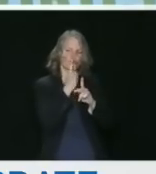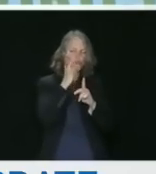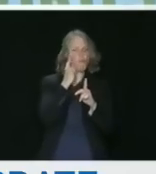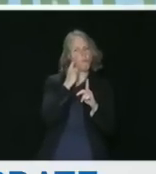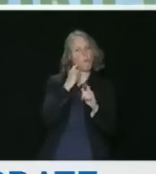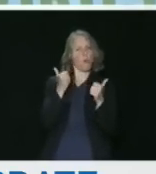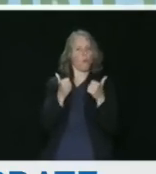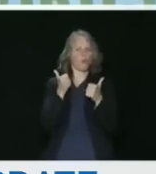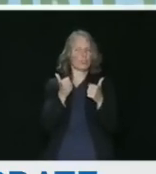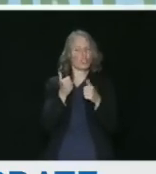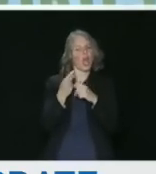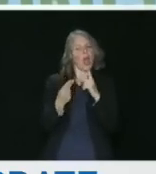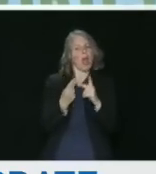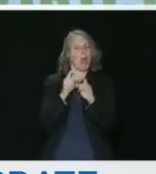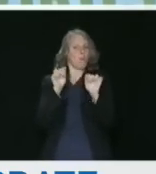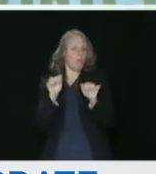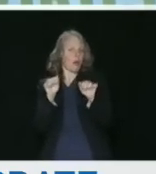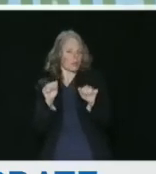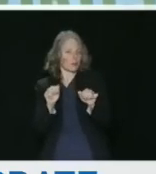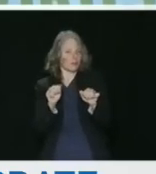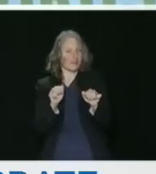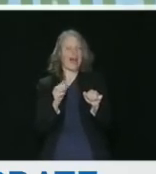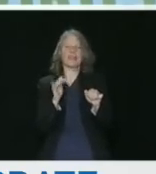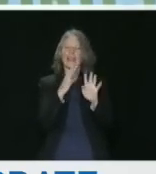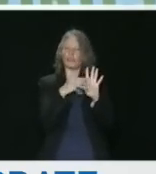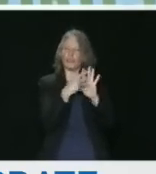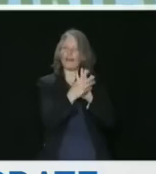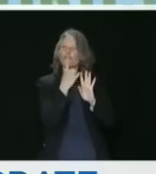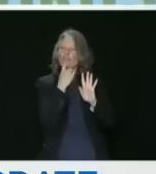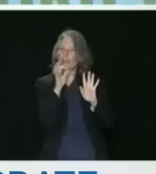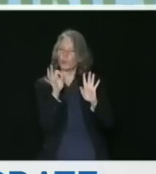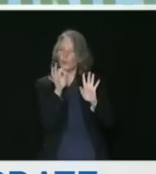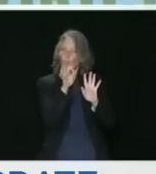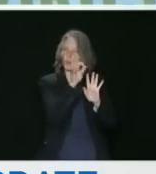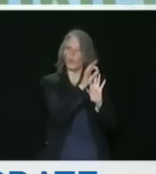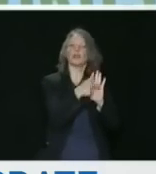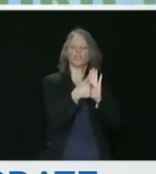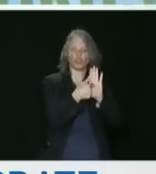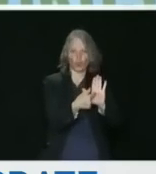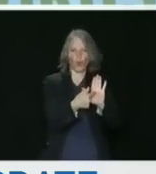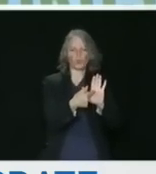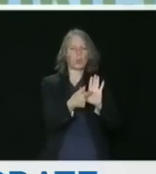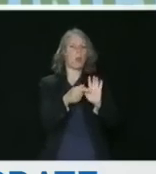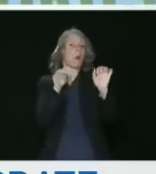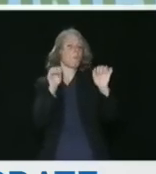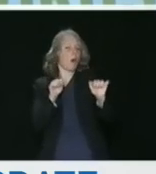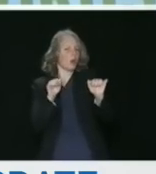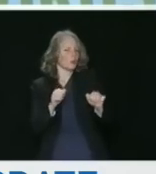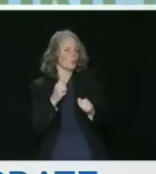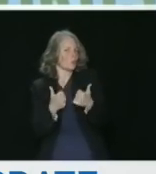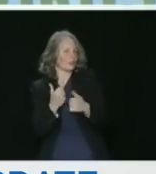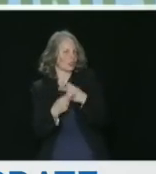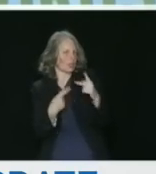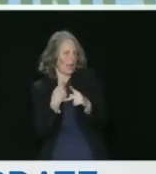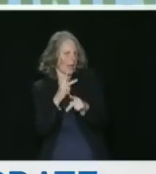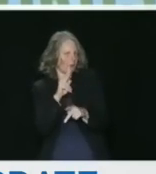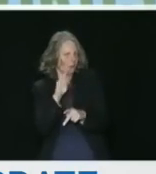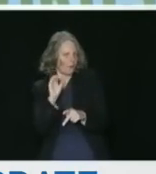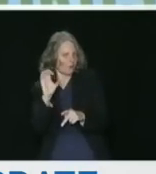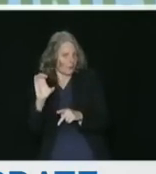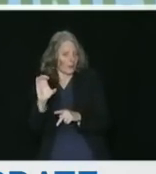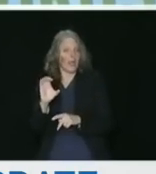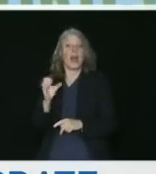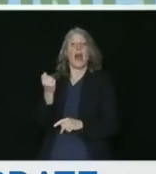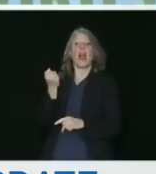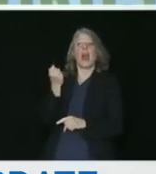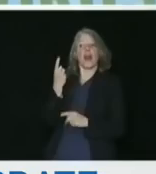that you're seeing in that red line on that graph that is being plotted. So I think we will see a shift in how the variants are